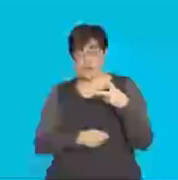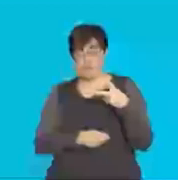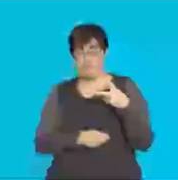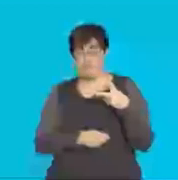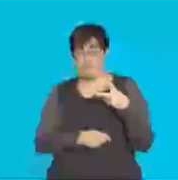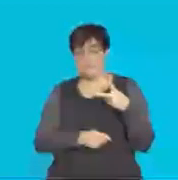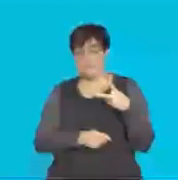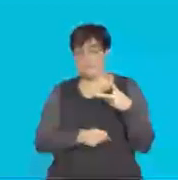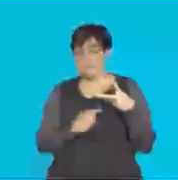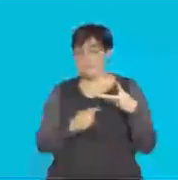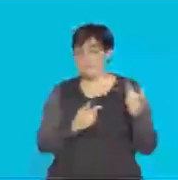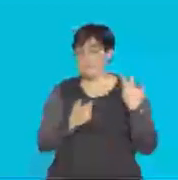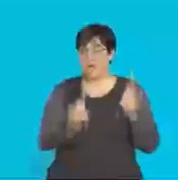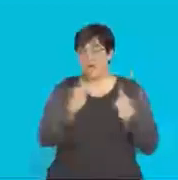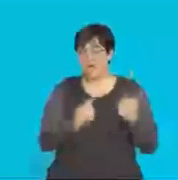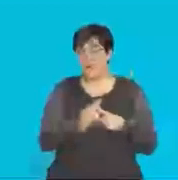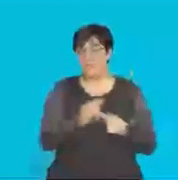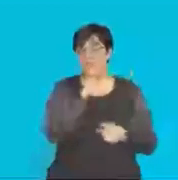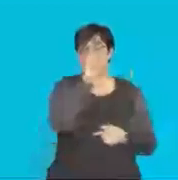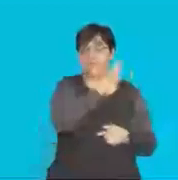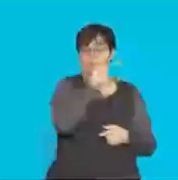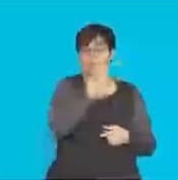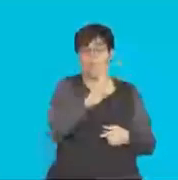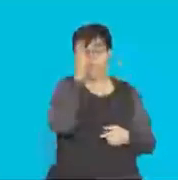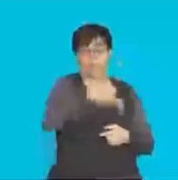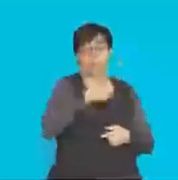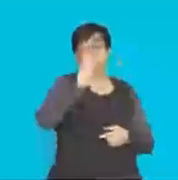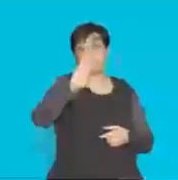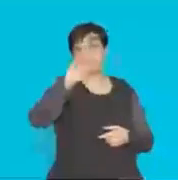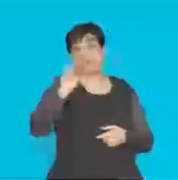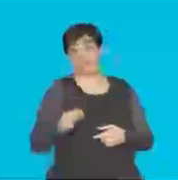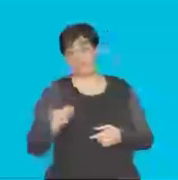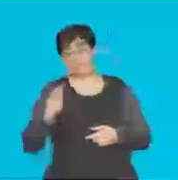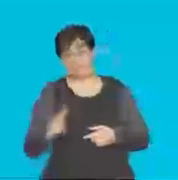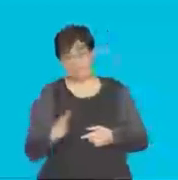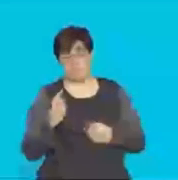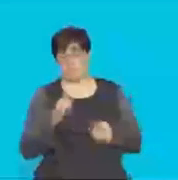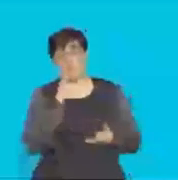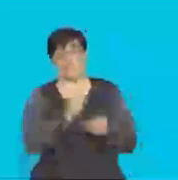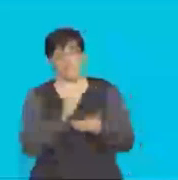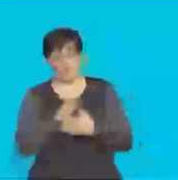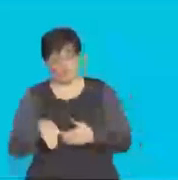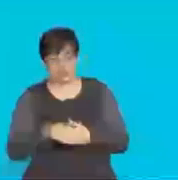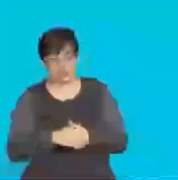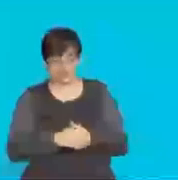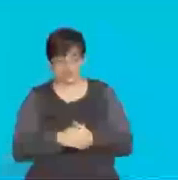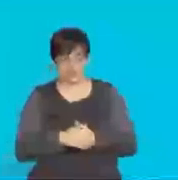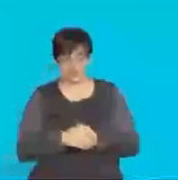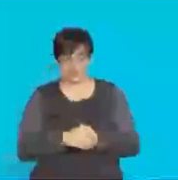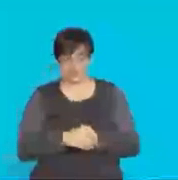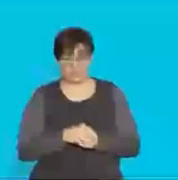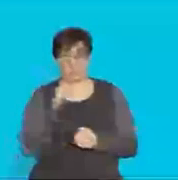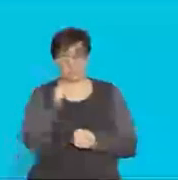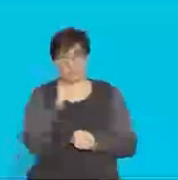could be either that or that, and we're not too sure about that as well. But this is the clue,